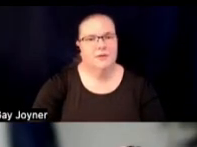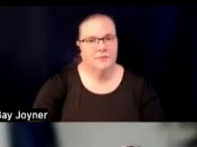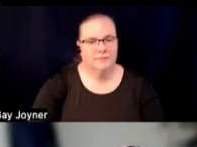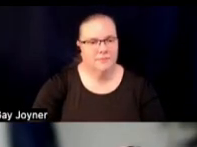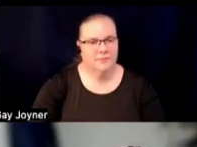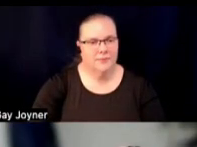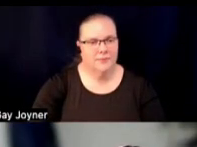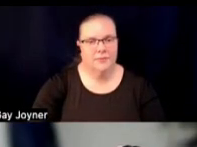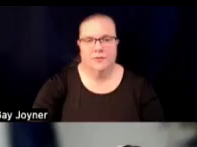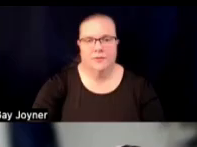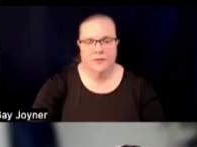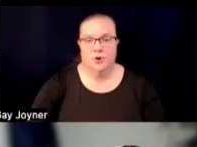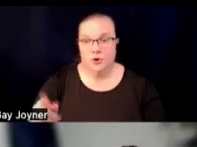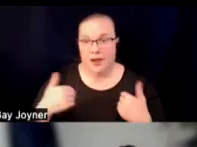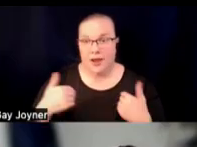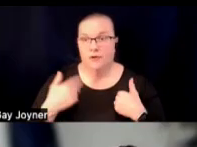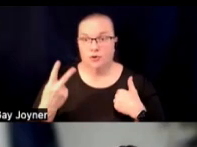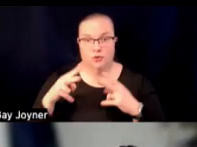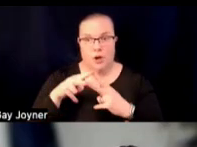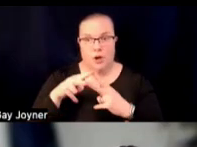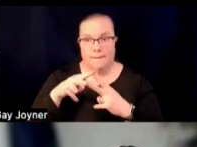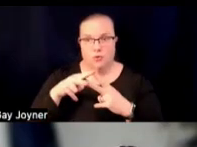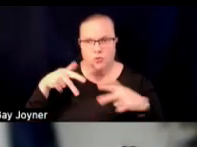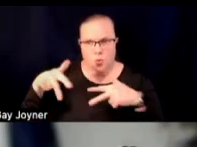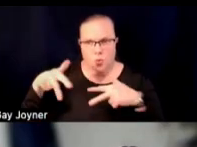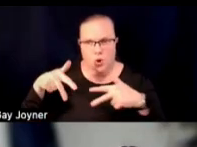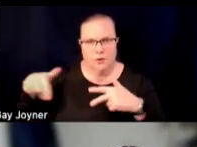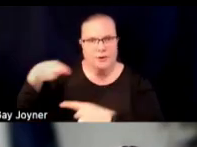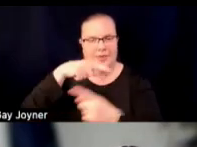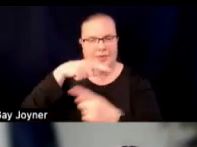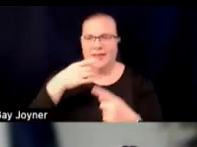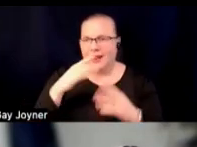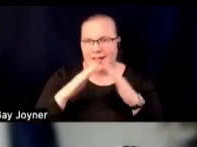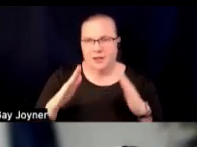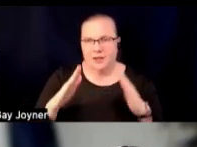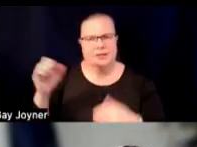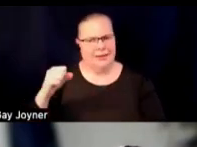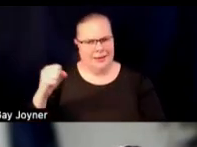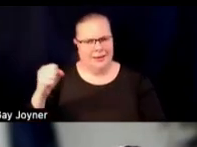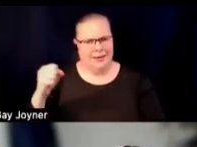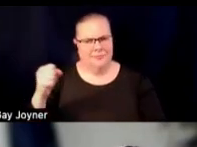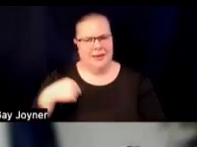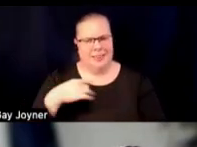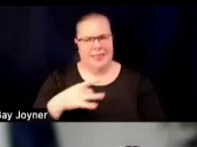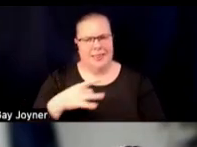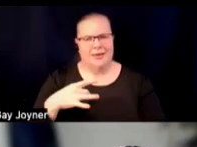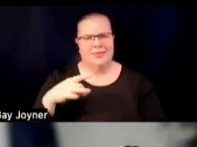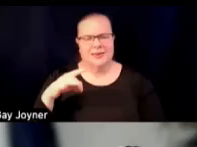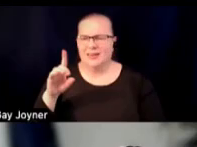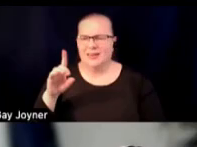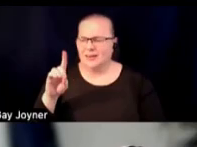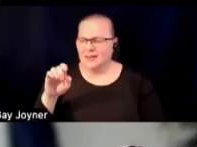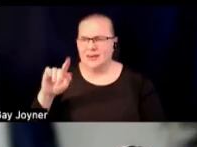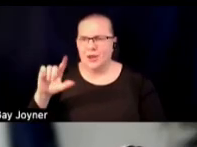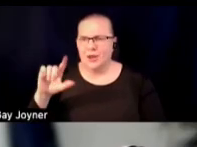not So that, it's not one. Yeah. I always like that little details so that the longer you look at it, the more things you pick up. So